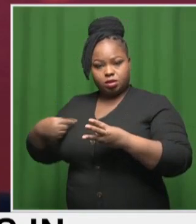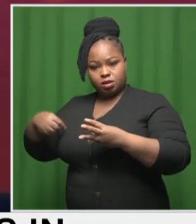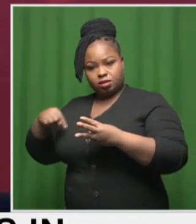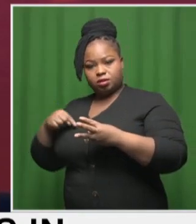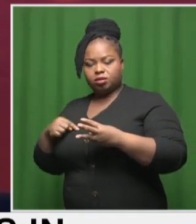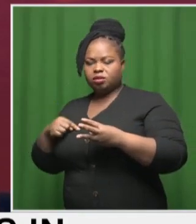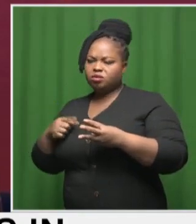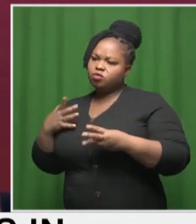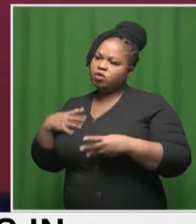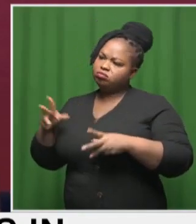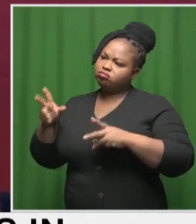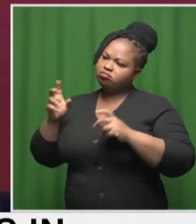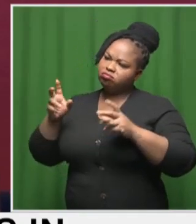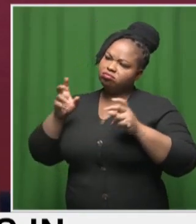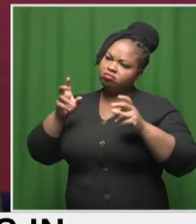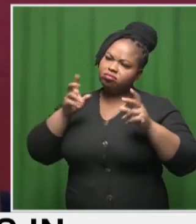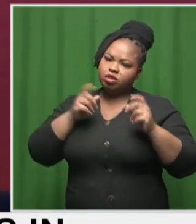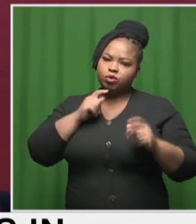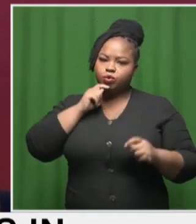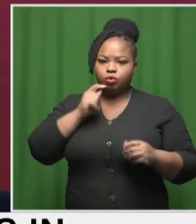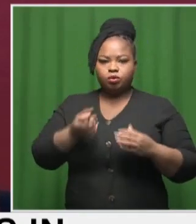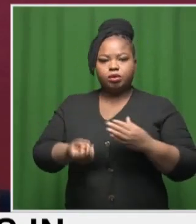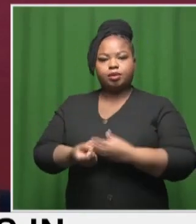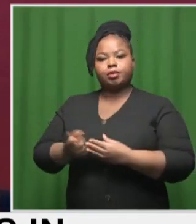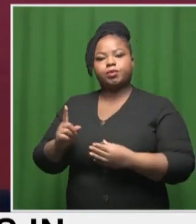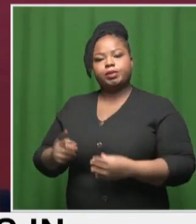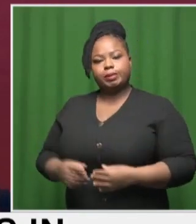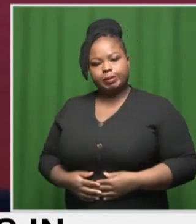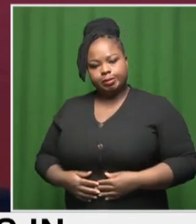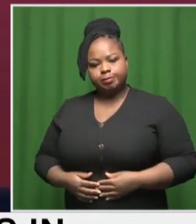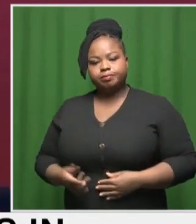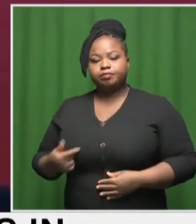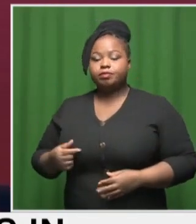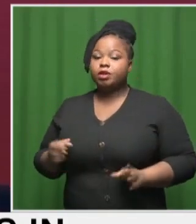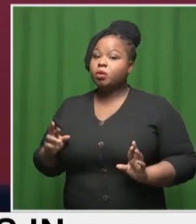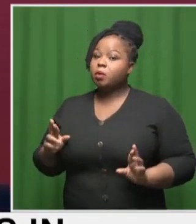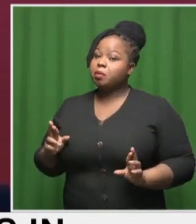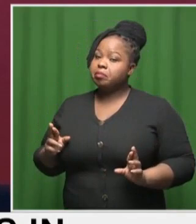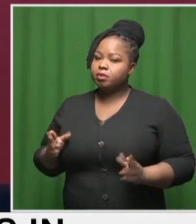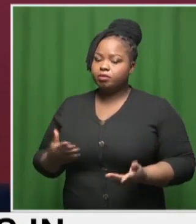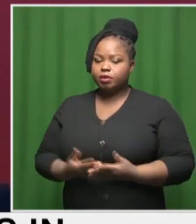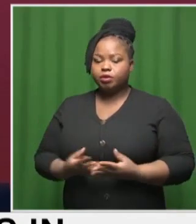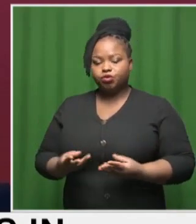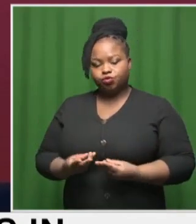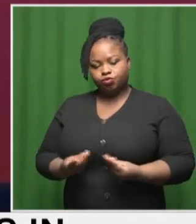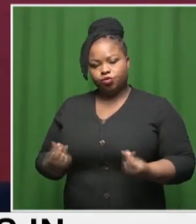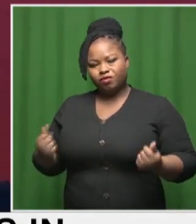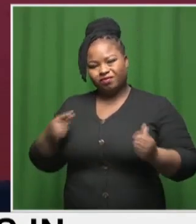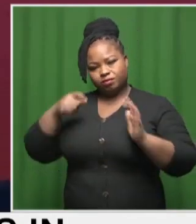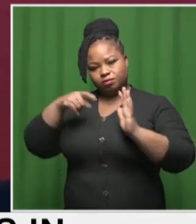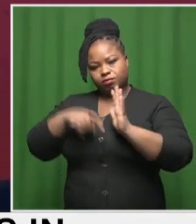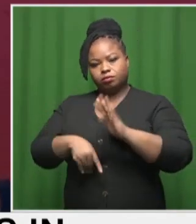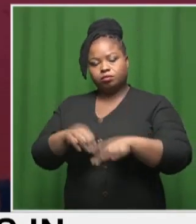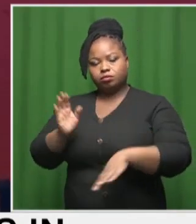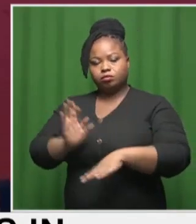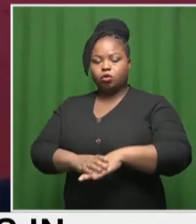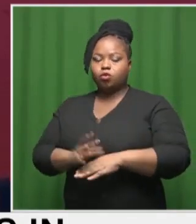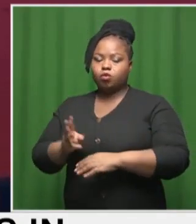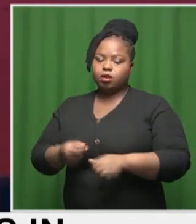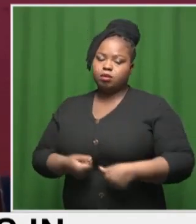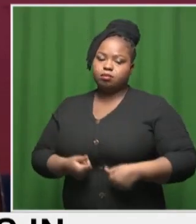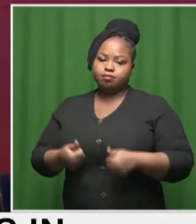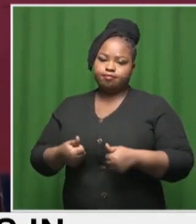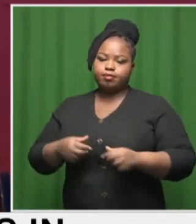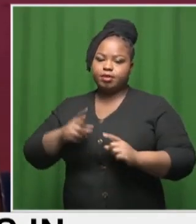actually understand what exactly is happening. And I'm hoping that we will be able to get to the bottom of the story, and we will come back to